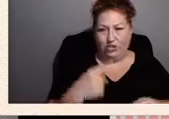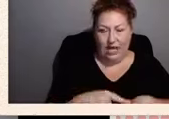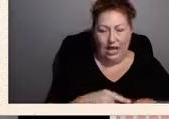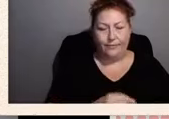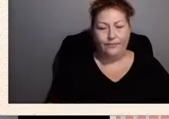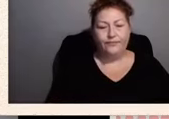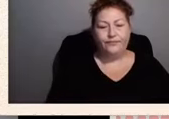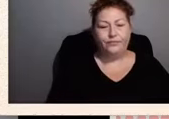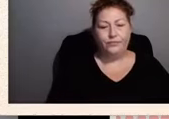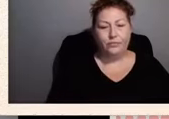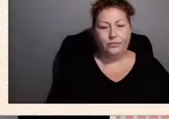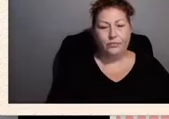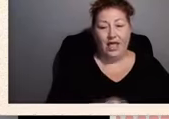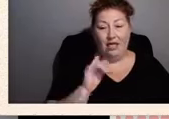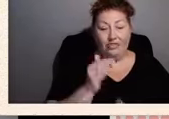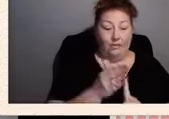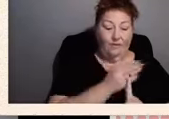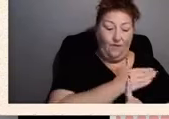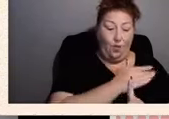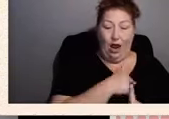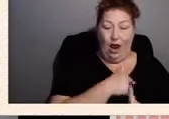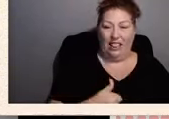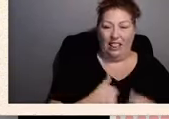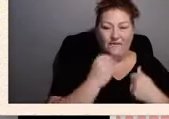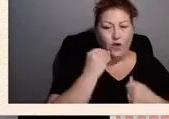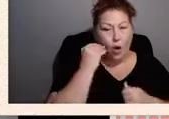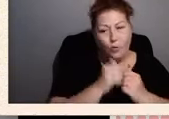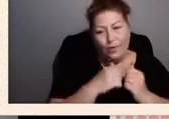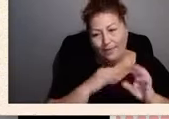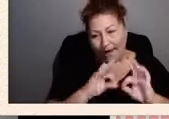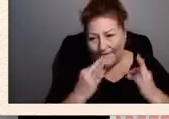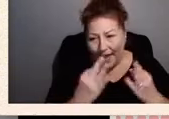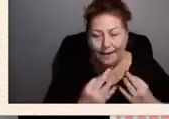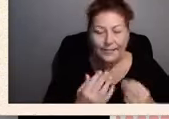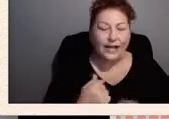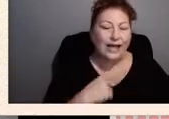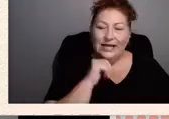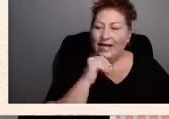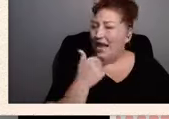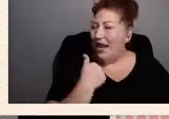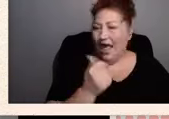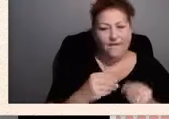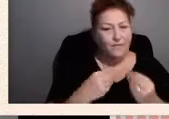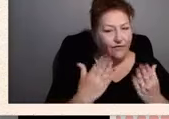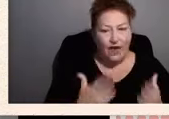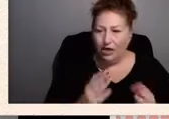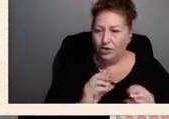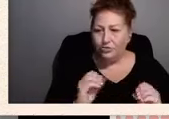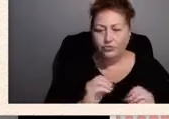then, I had lived at home with my family. I didn't have any providers.